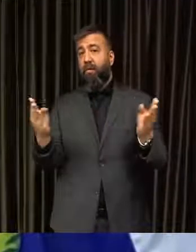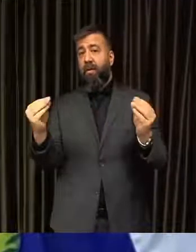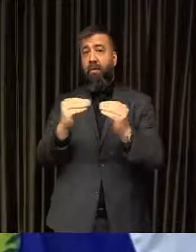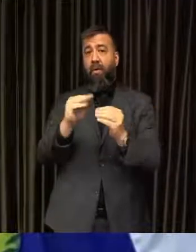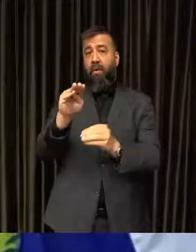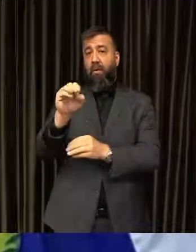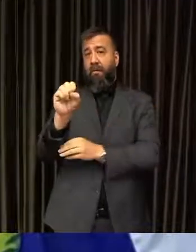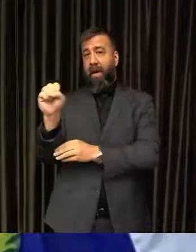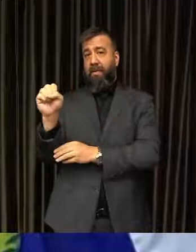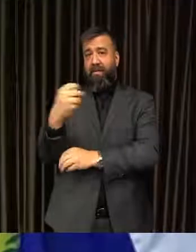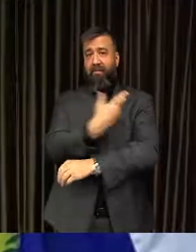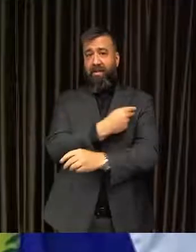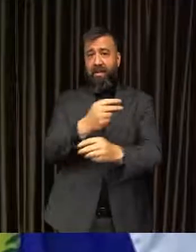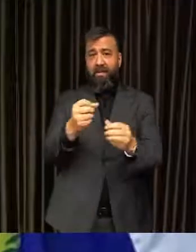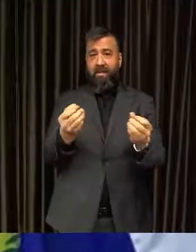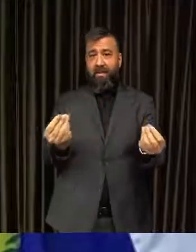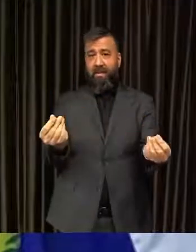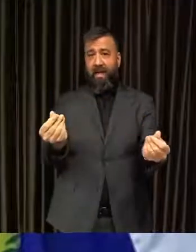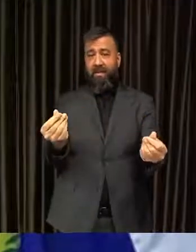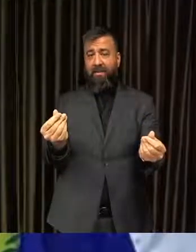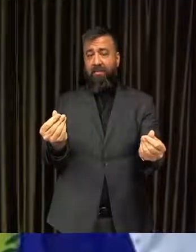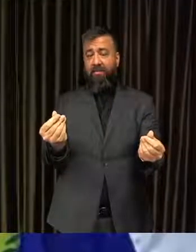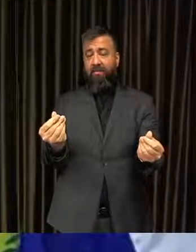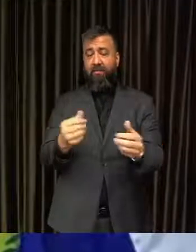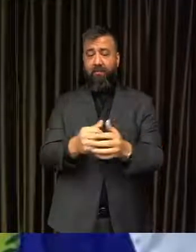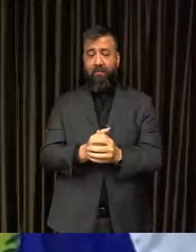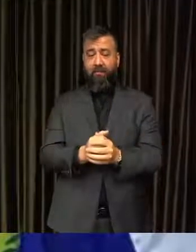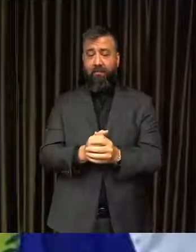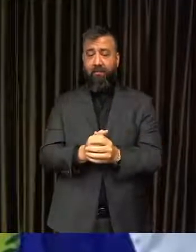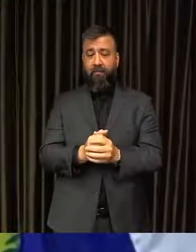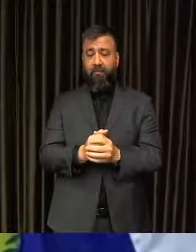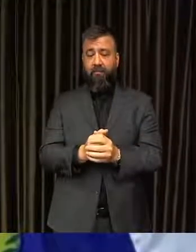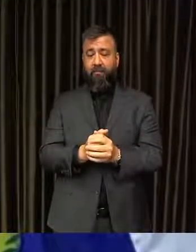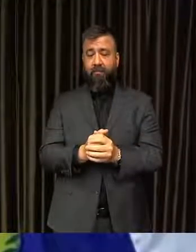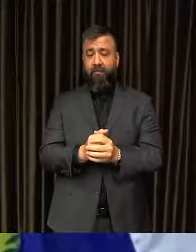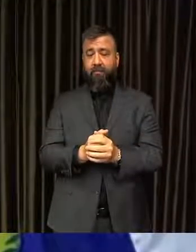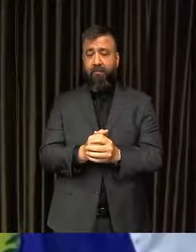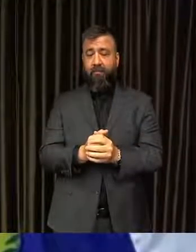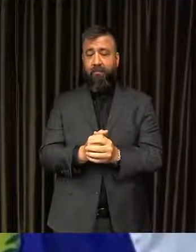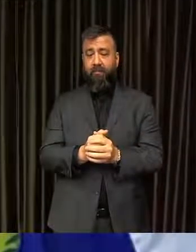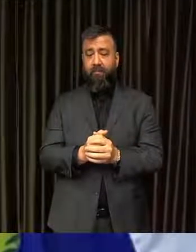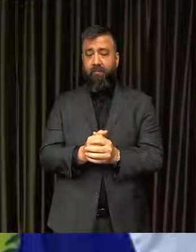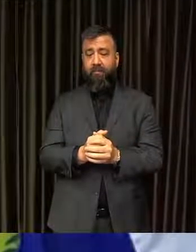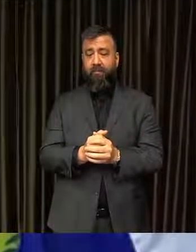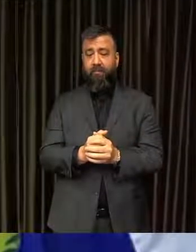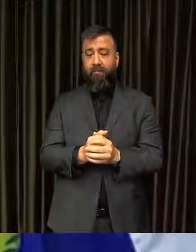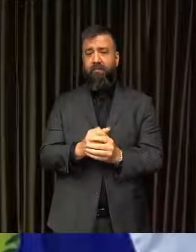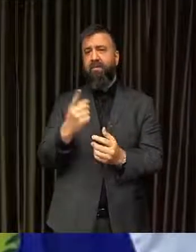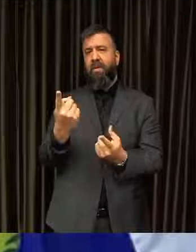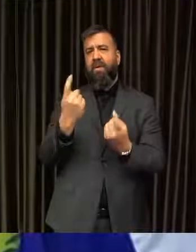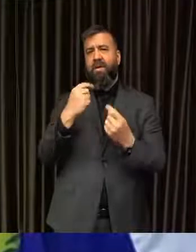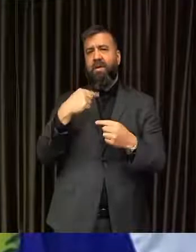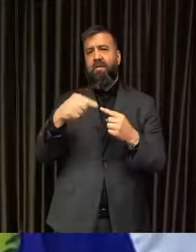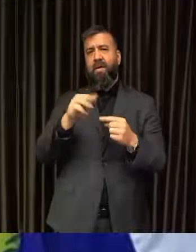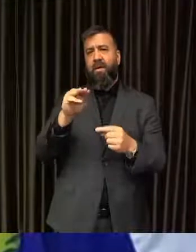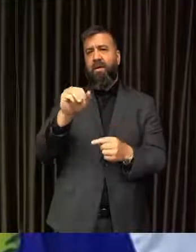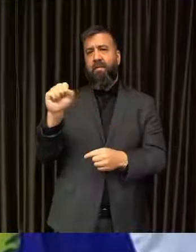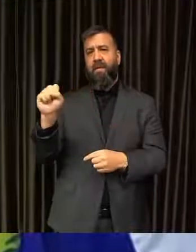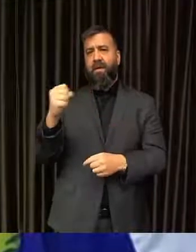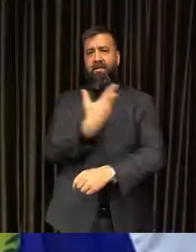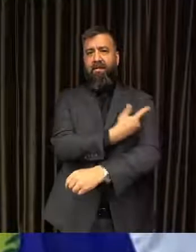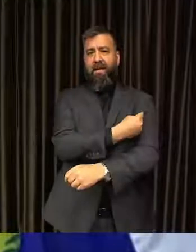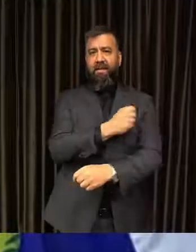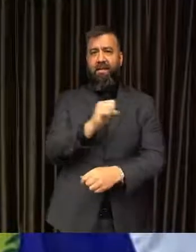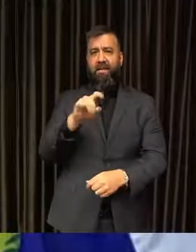County, but throughout St. Louis County? Yeah, the mass vaccination sites, a question about mass vaccination sites and plans for